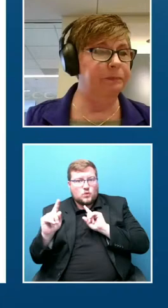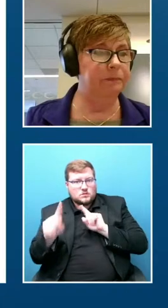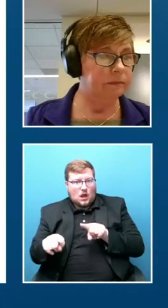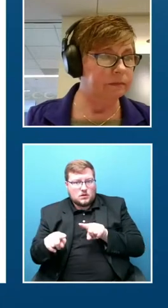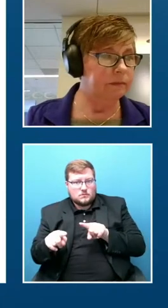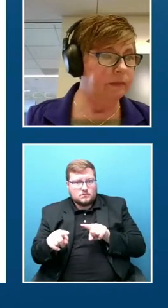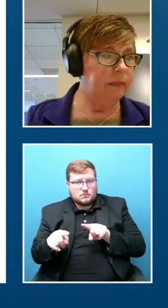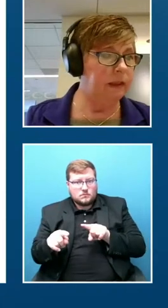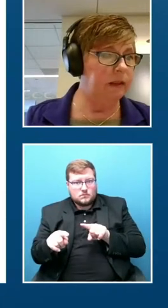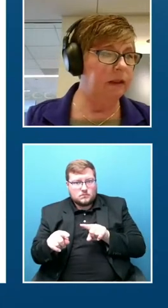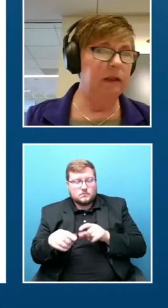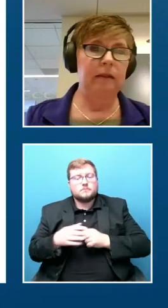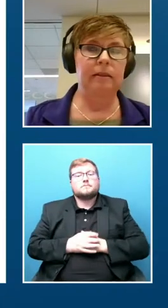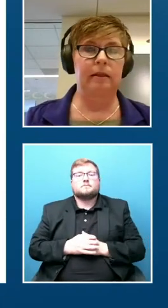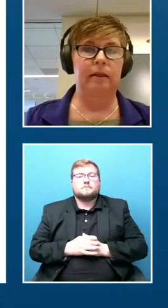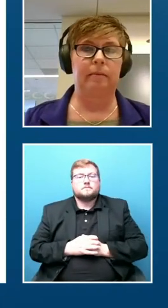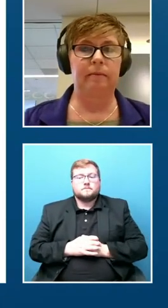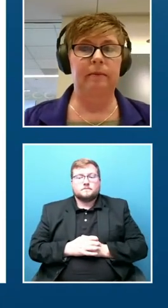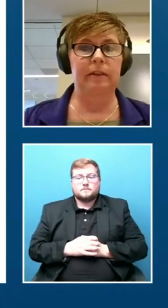allegation.